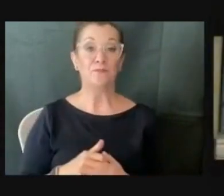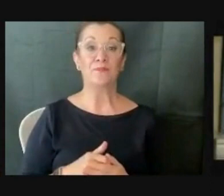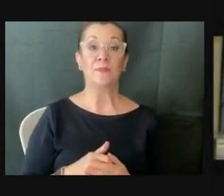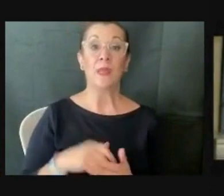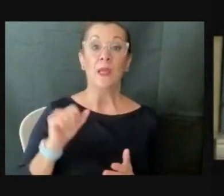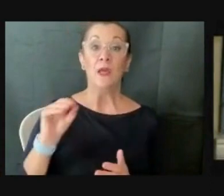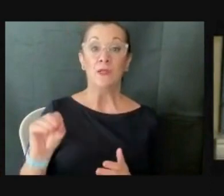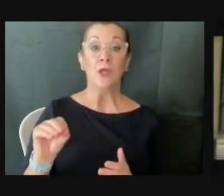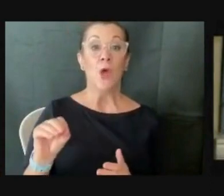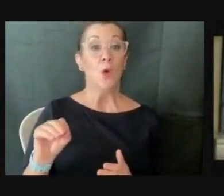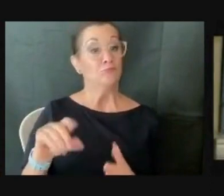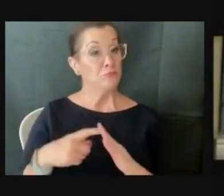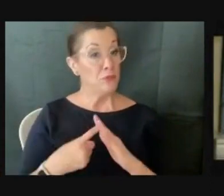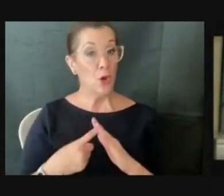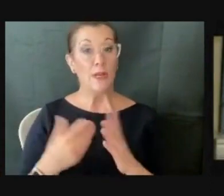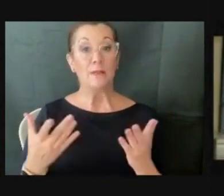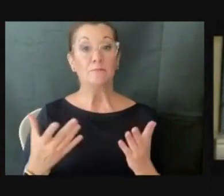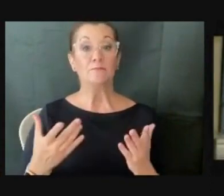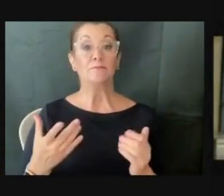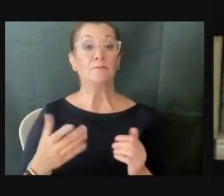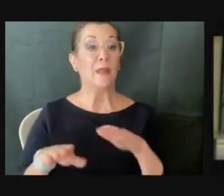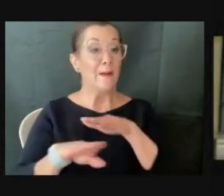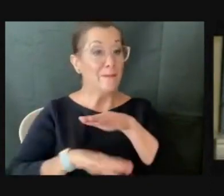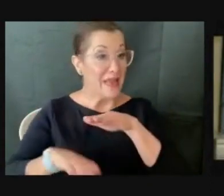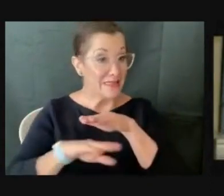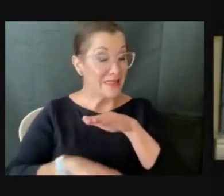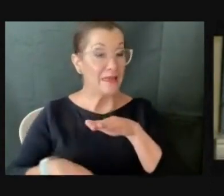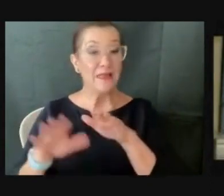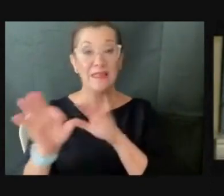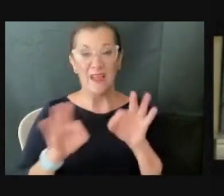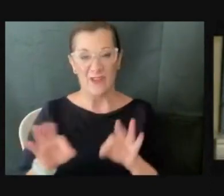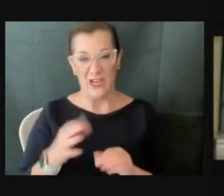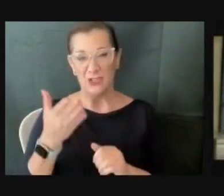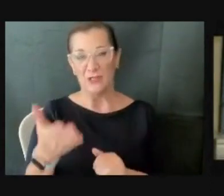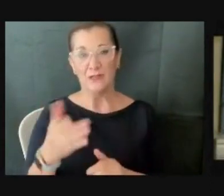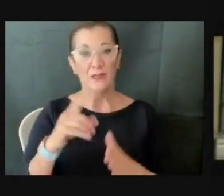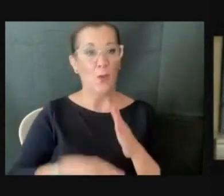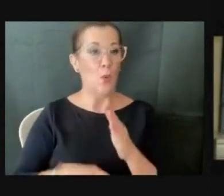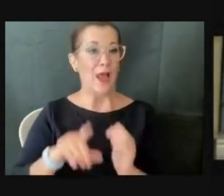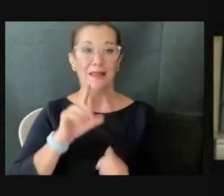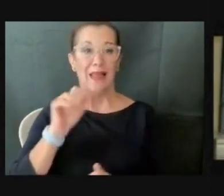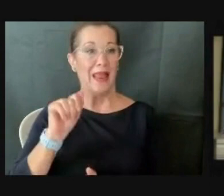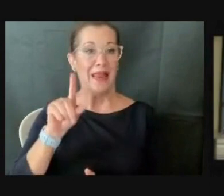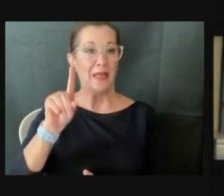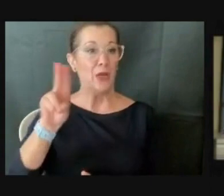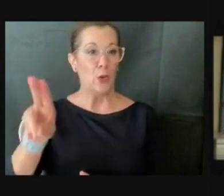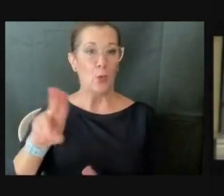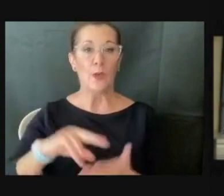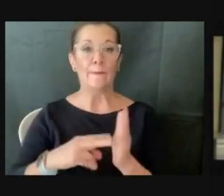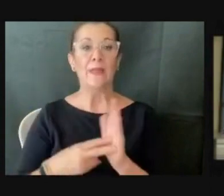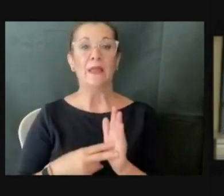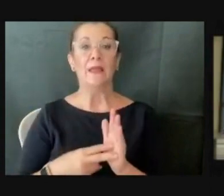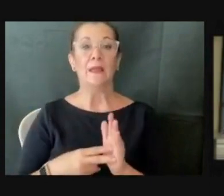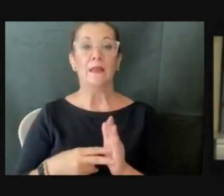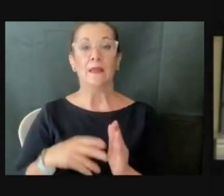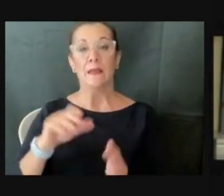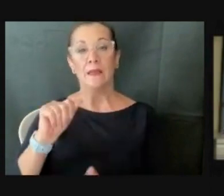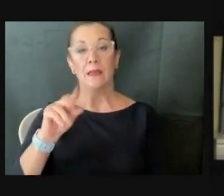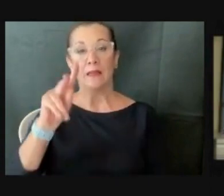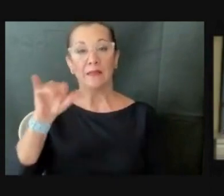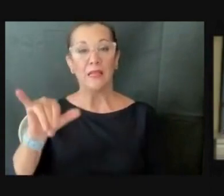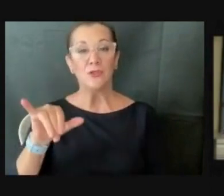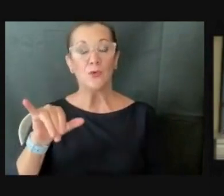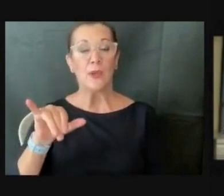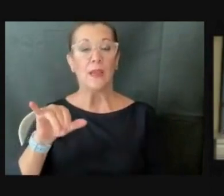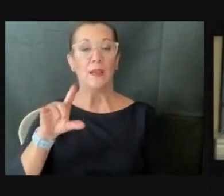So to kind of start, like I mentioned, the basics definitions here. What is an ADU? ADU stands for Accessory Dwelling Unit. A